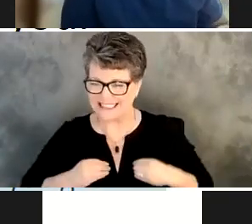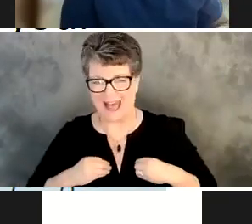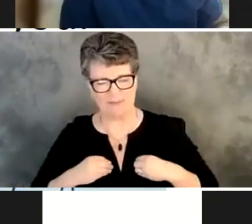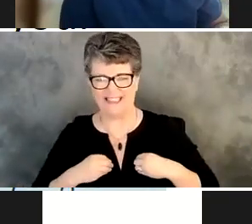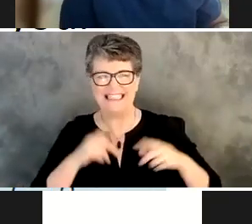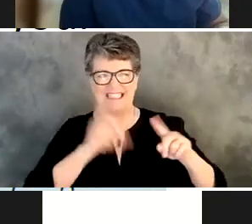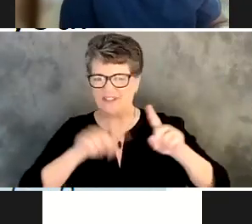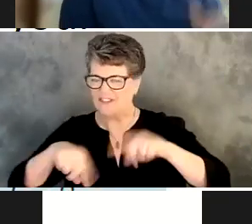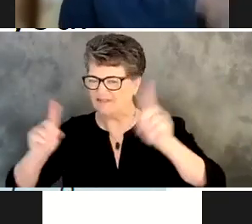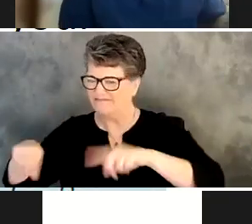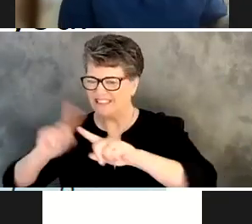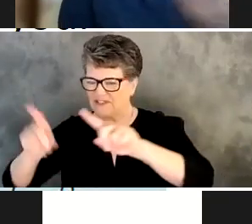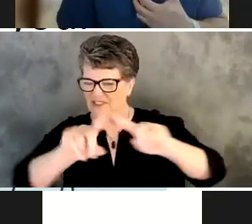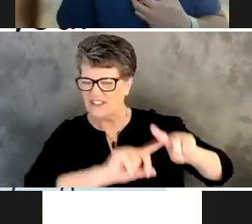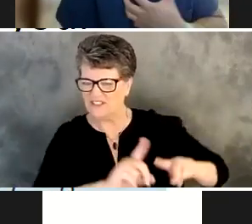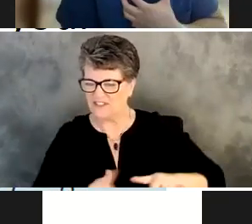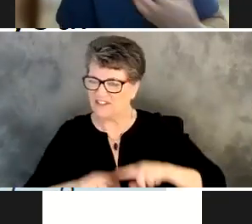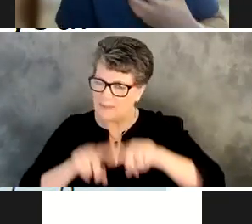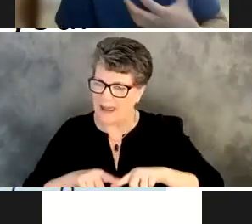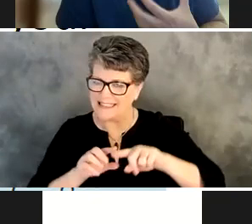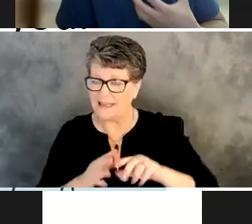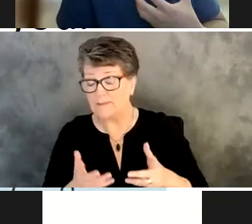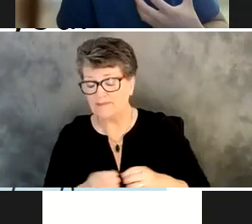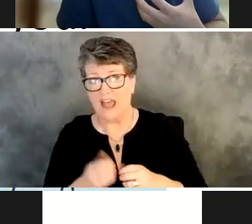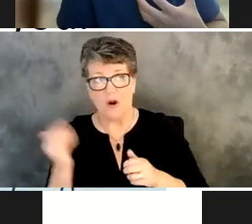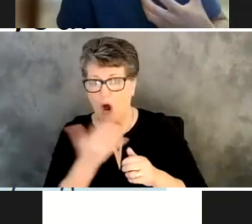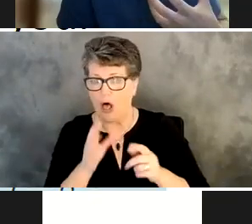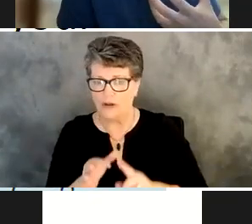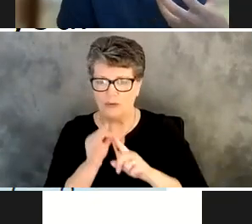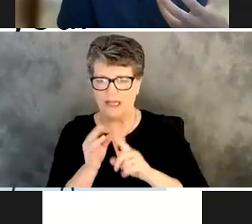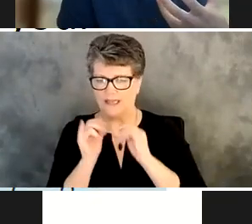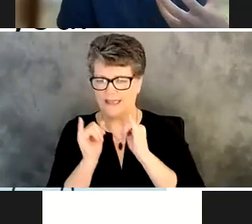to it, but there is. Everybody's so unique and individual that